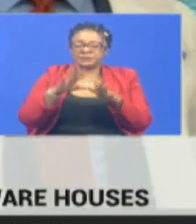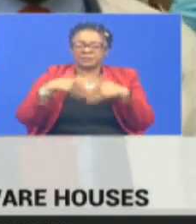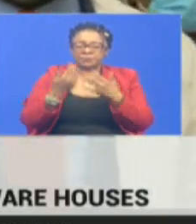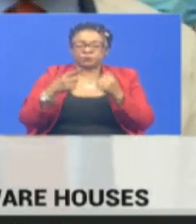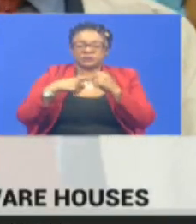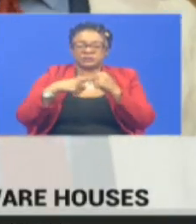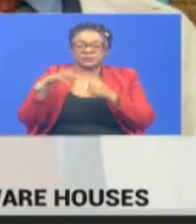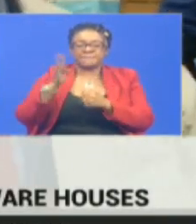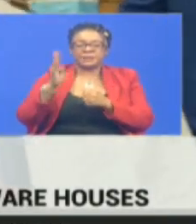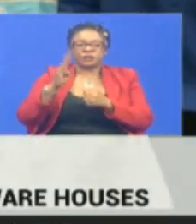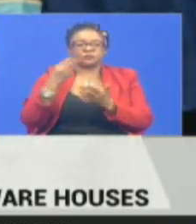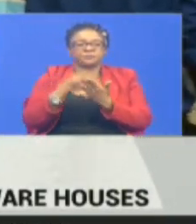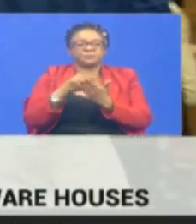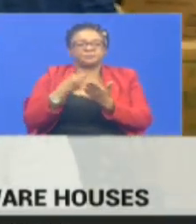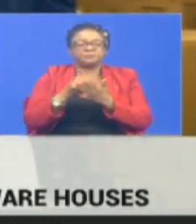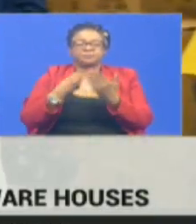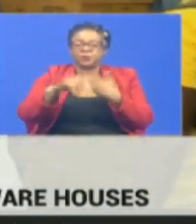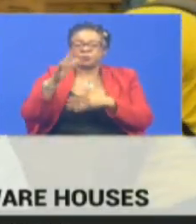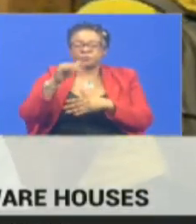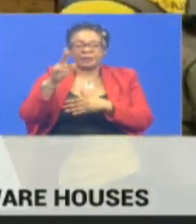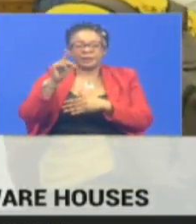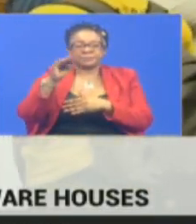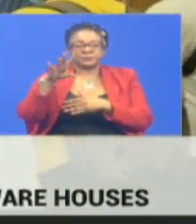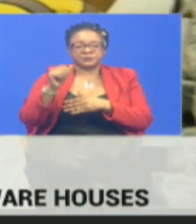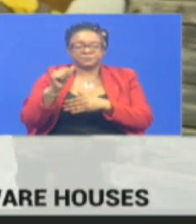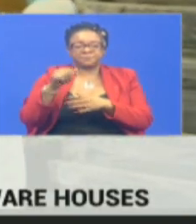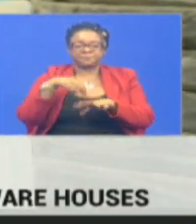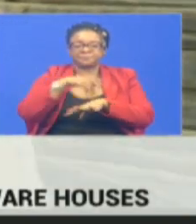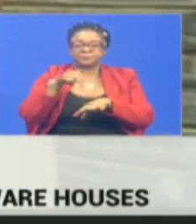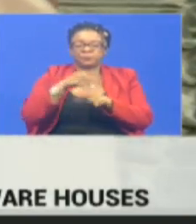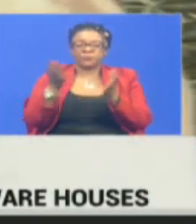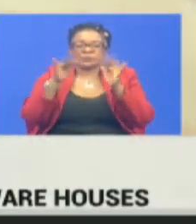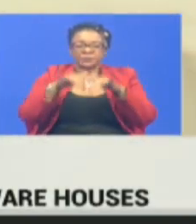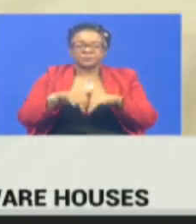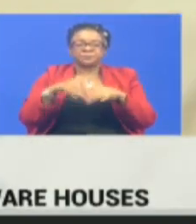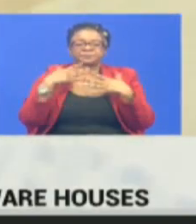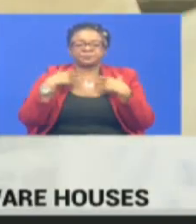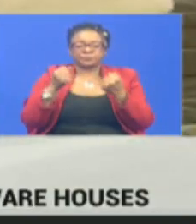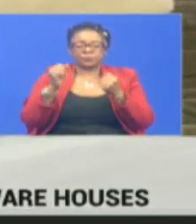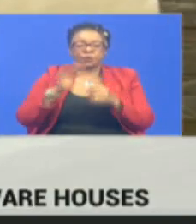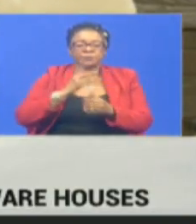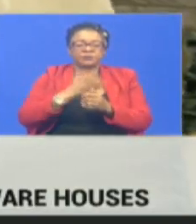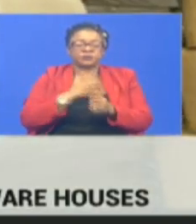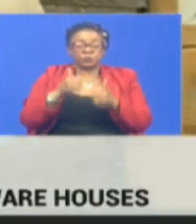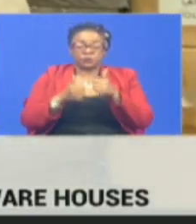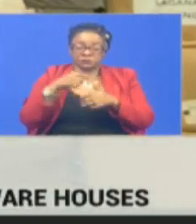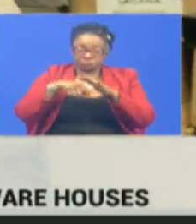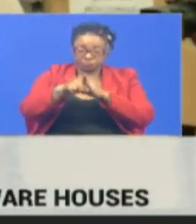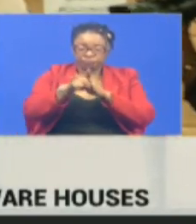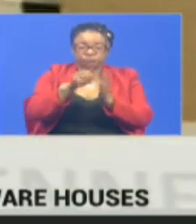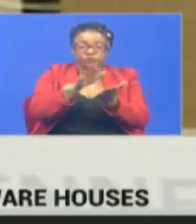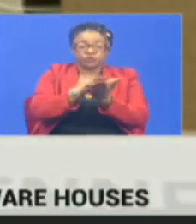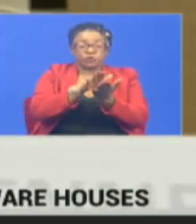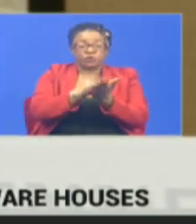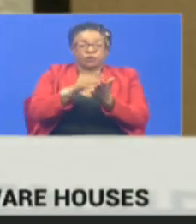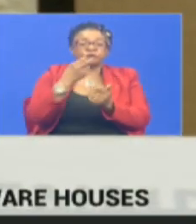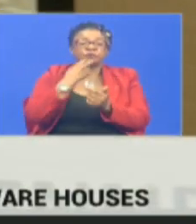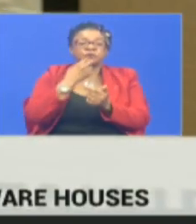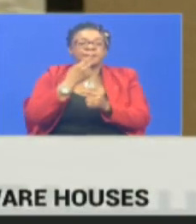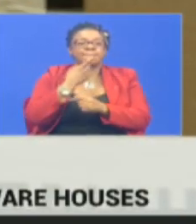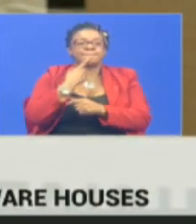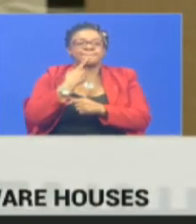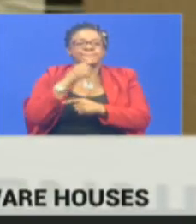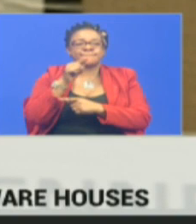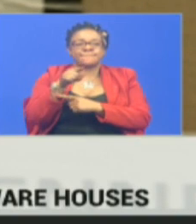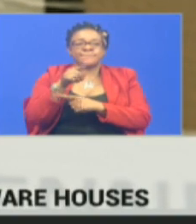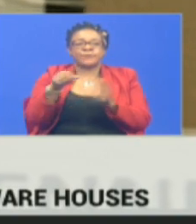shillings purchased by KEMSA. The National Assembly Health Committee, which visited the warehouse on Tuesday, says this is a problem